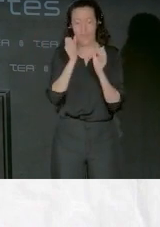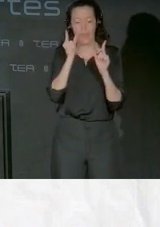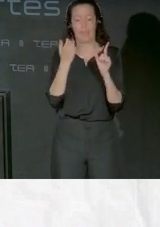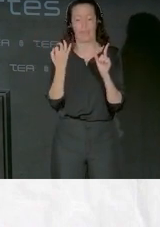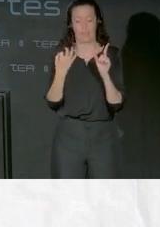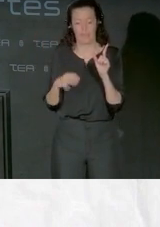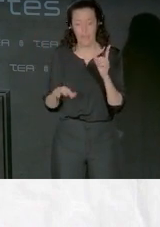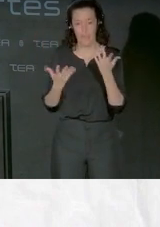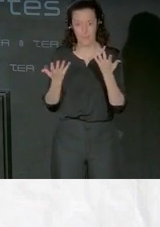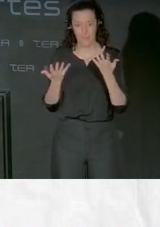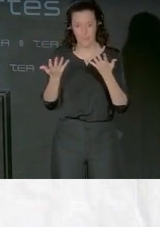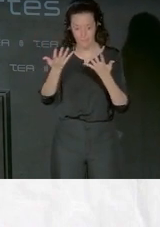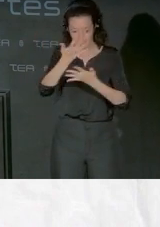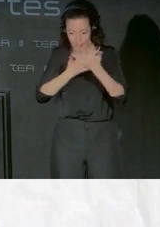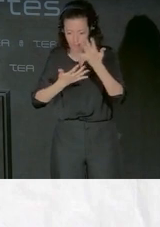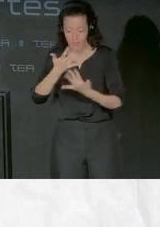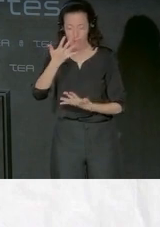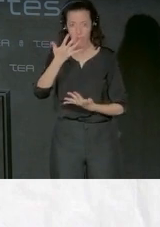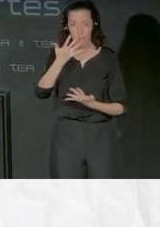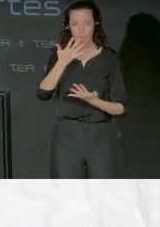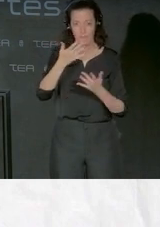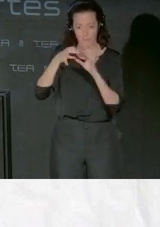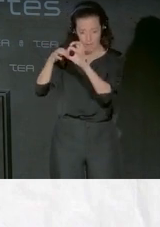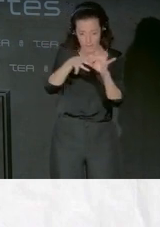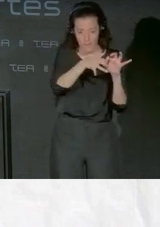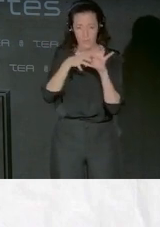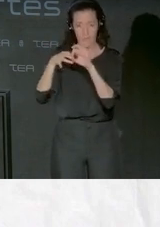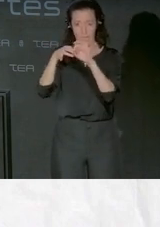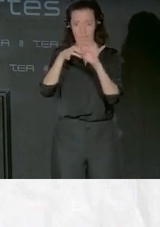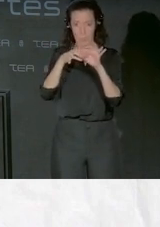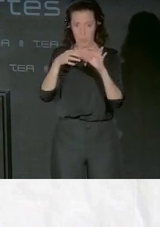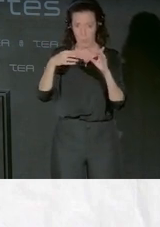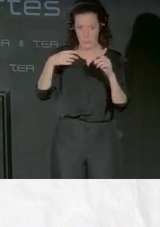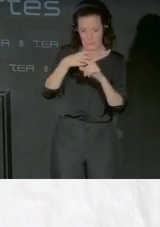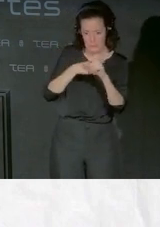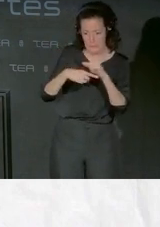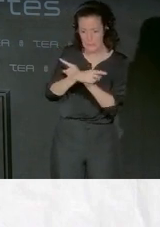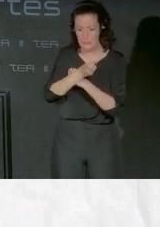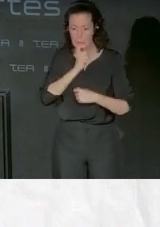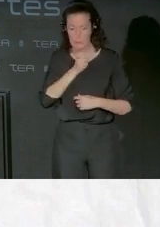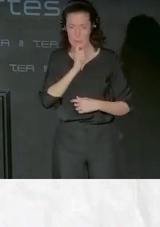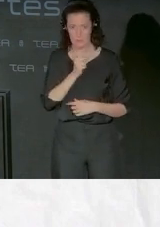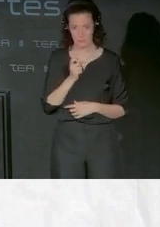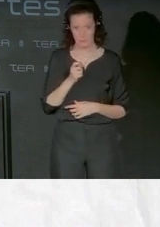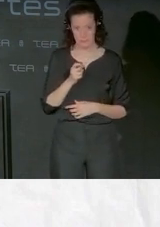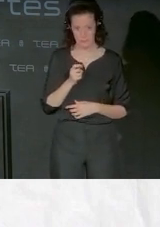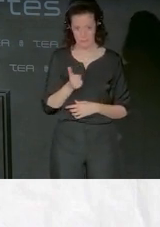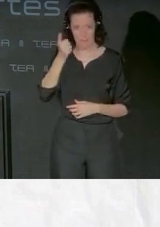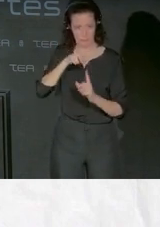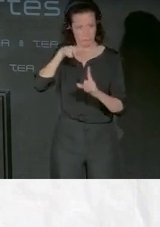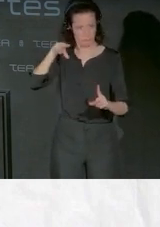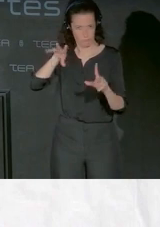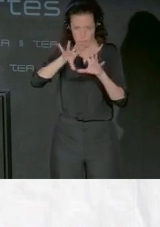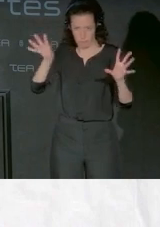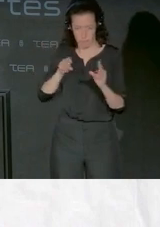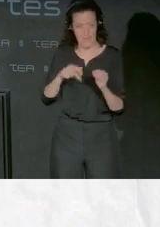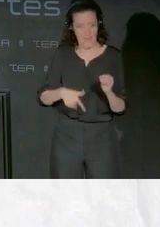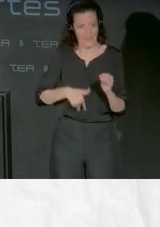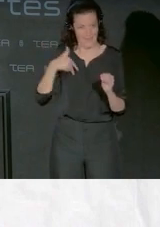and have a holistic view. And I'd like to stress this is very much a market analysis. It's not a